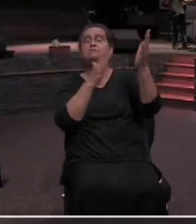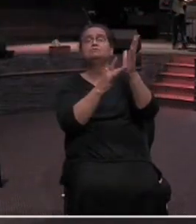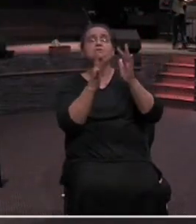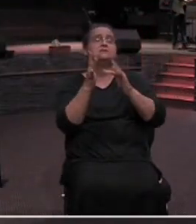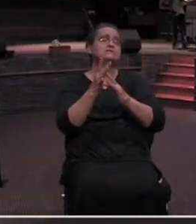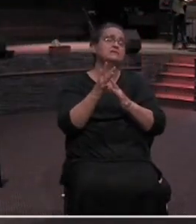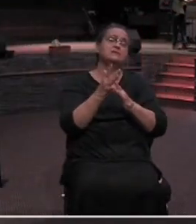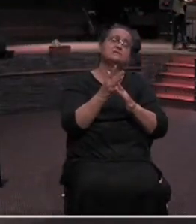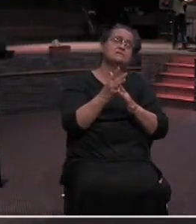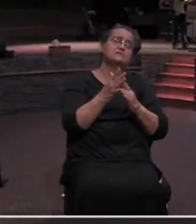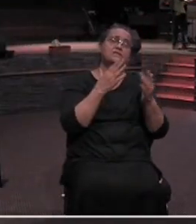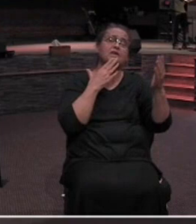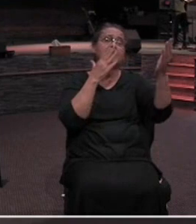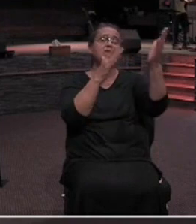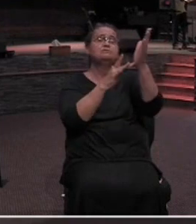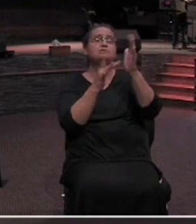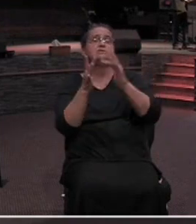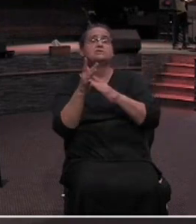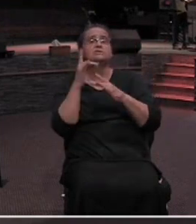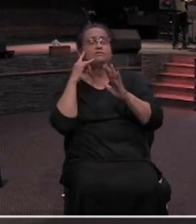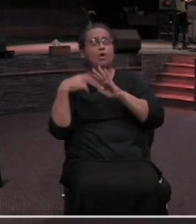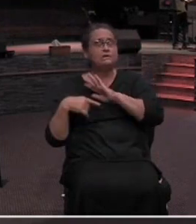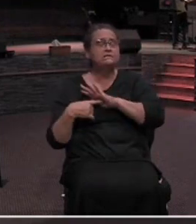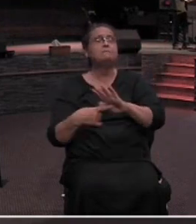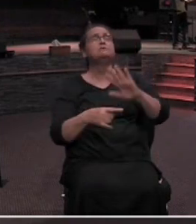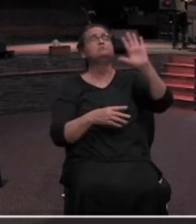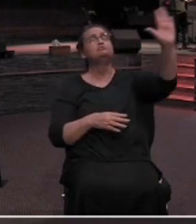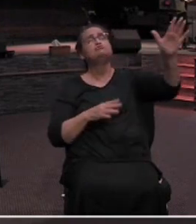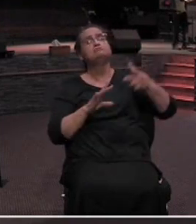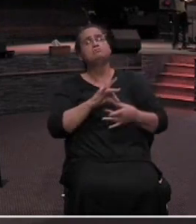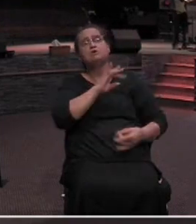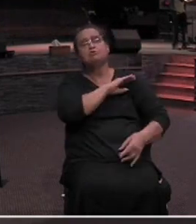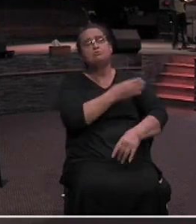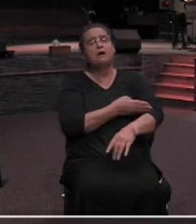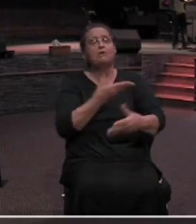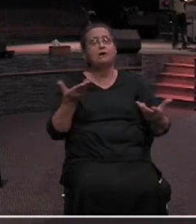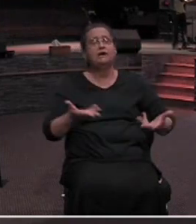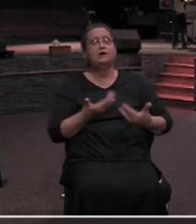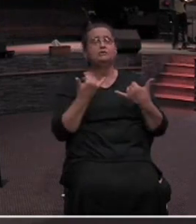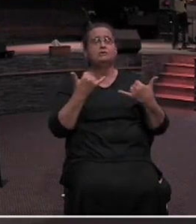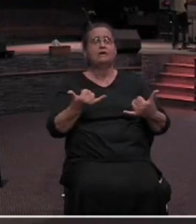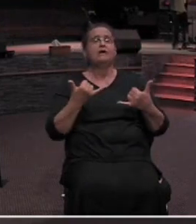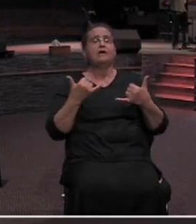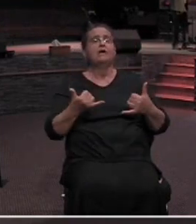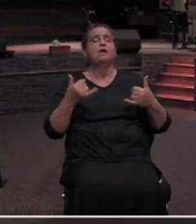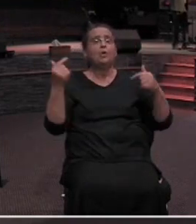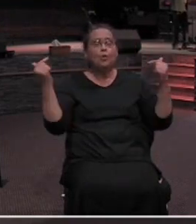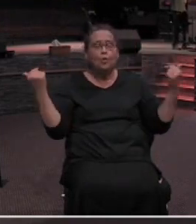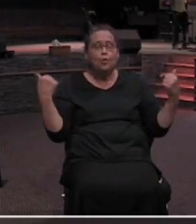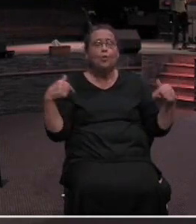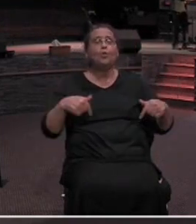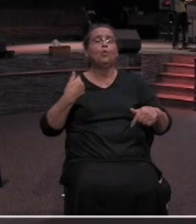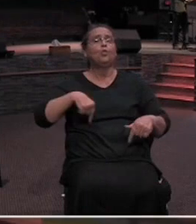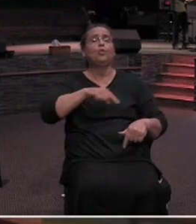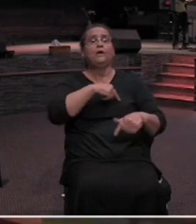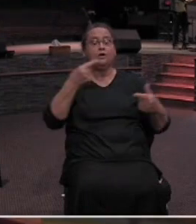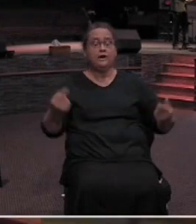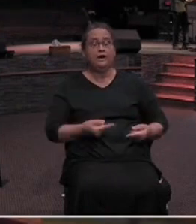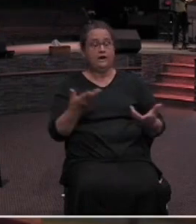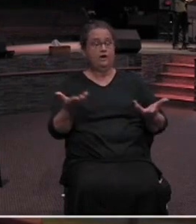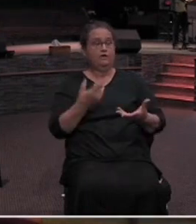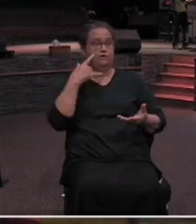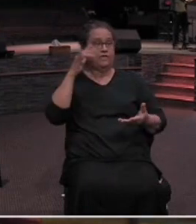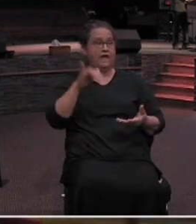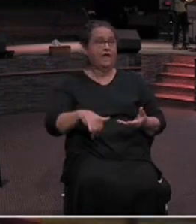Spirit. Thank you for the demonstration of your Spirit and power here today. This is what we have come for.